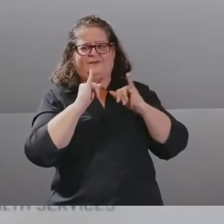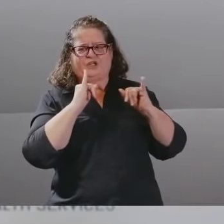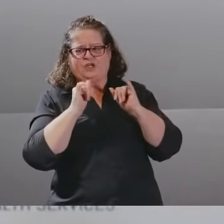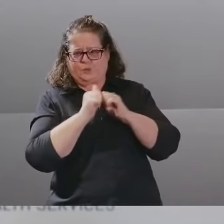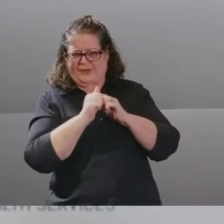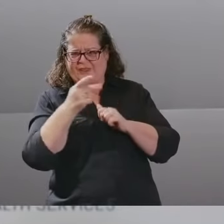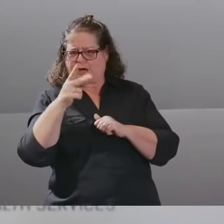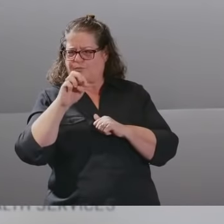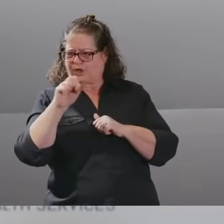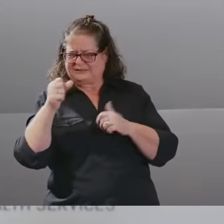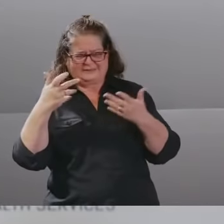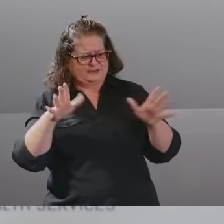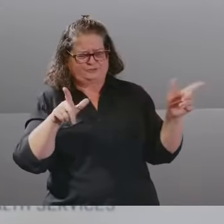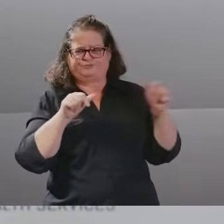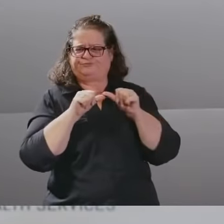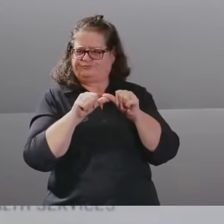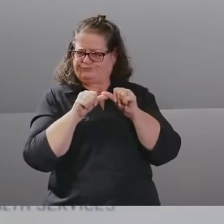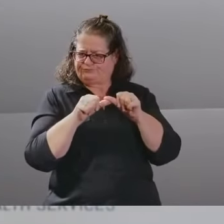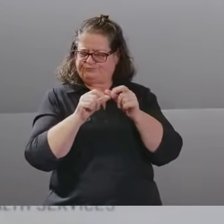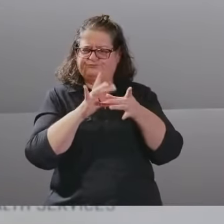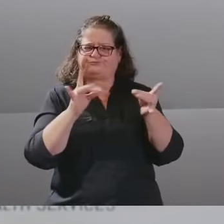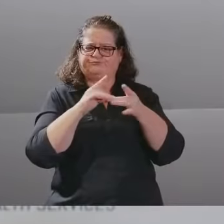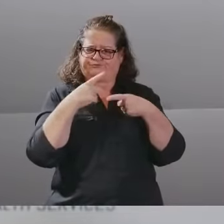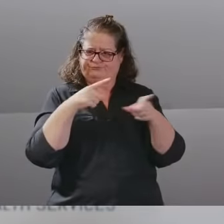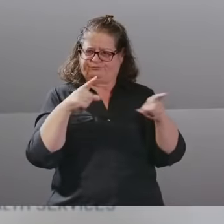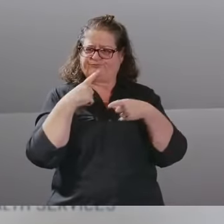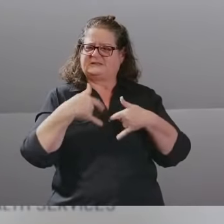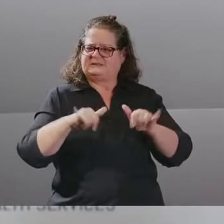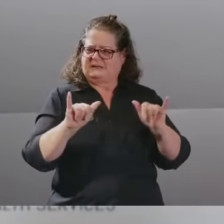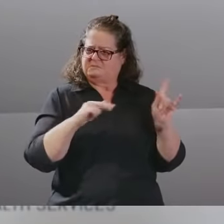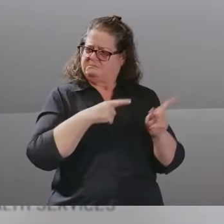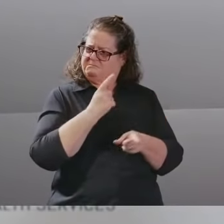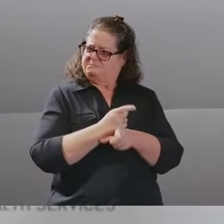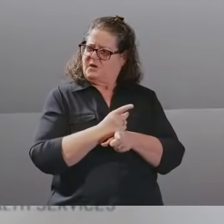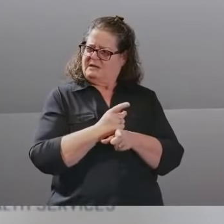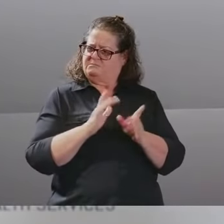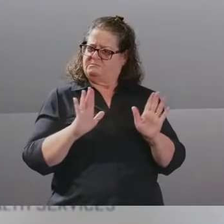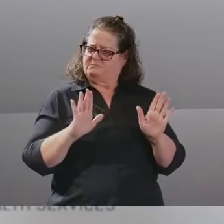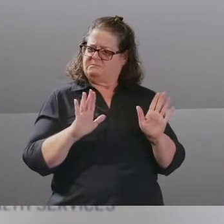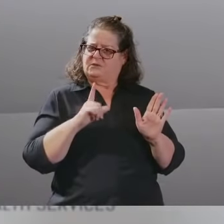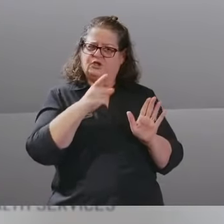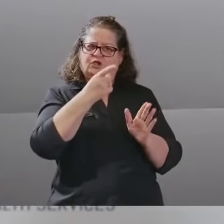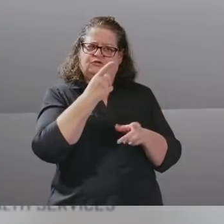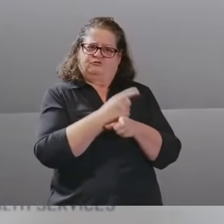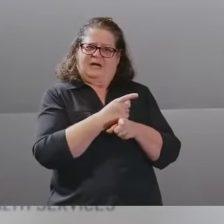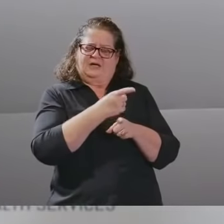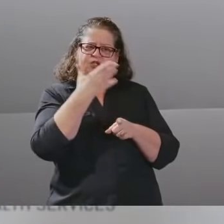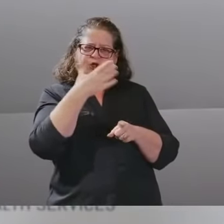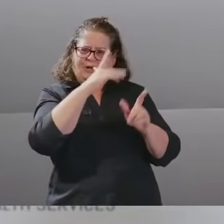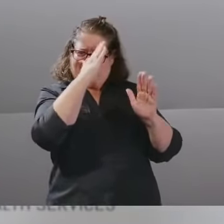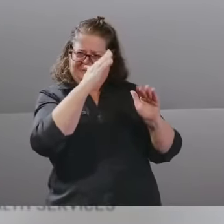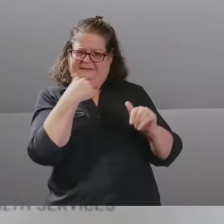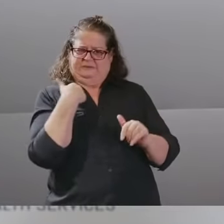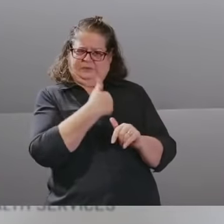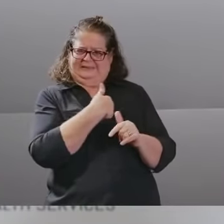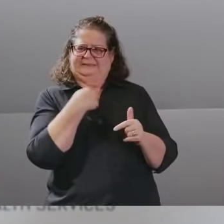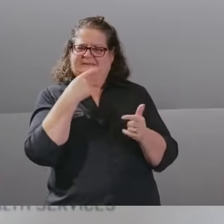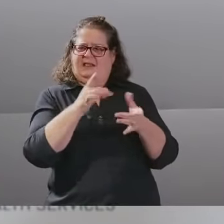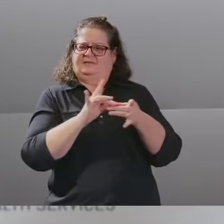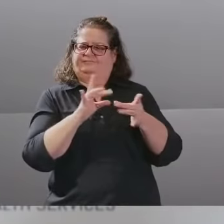that. And I do think you should have an expectation that we communicate, and we'll continue to do that. I'd like to say, because